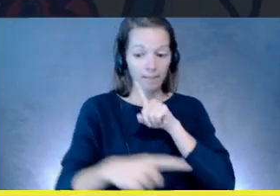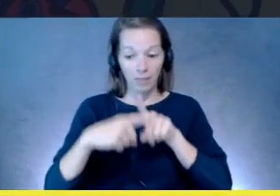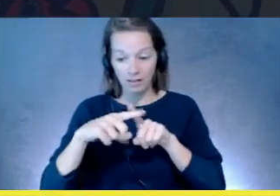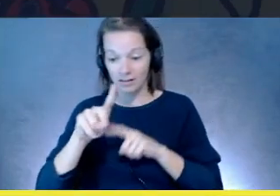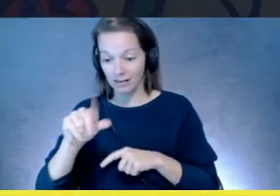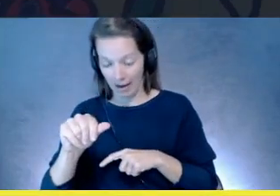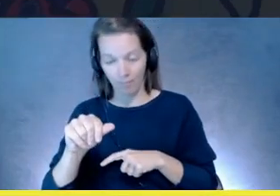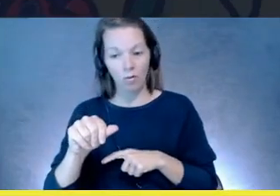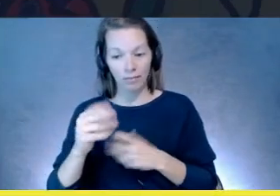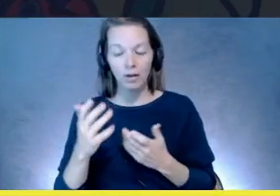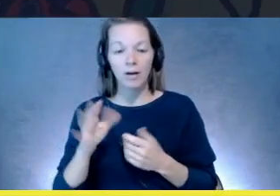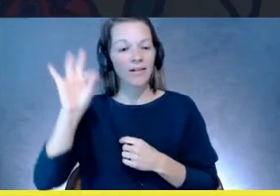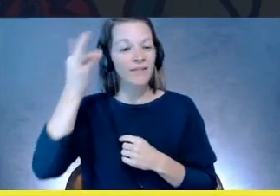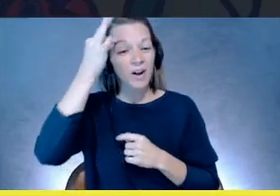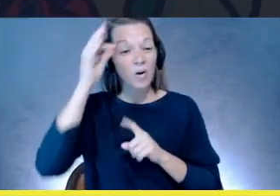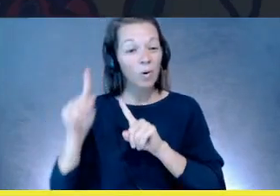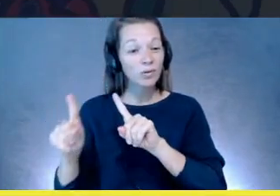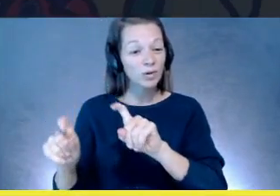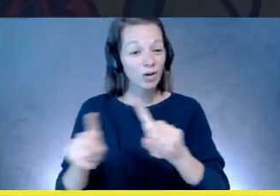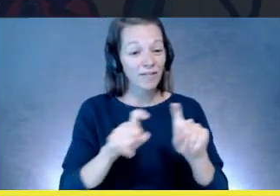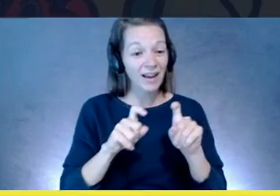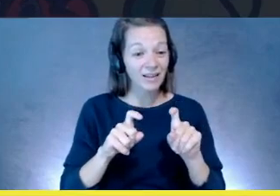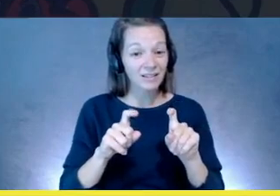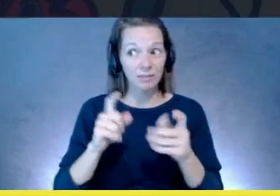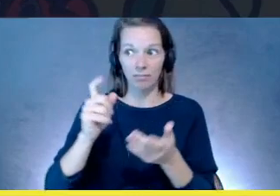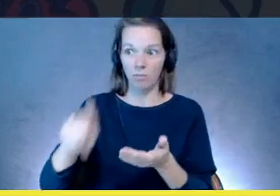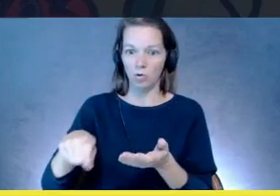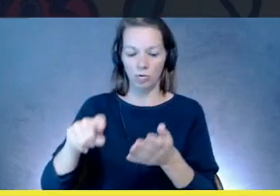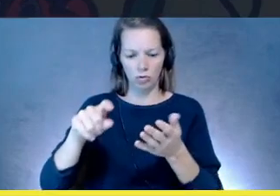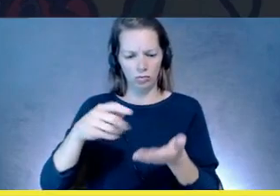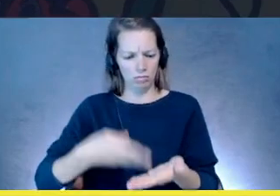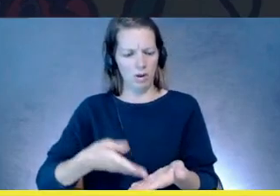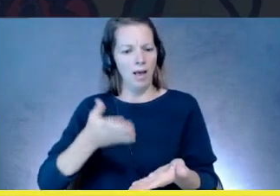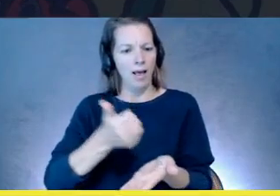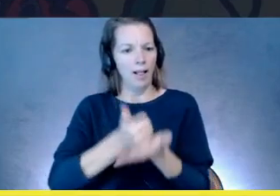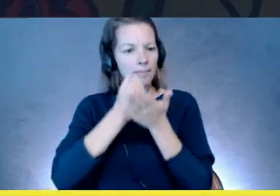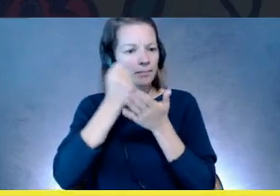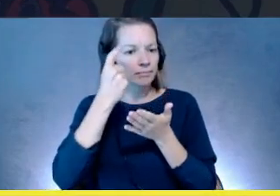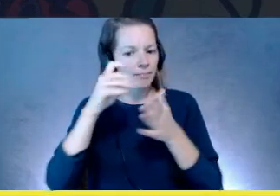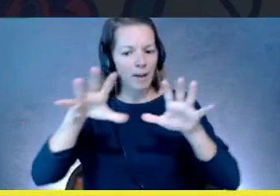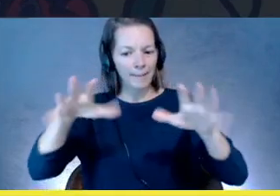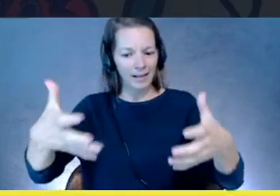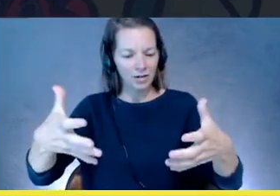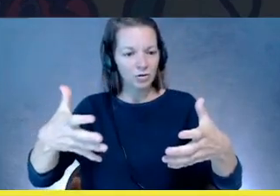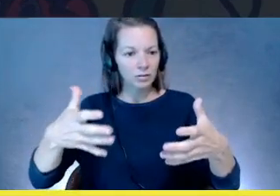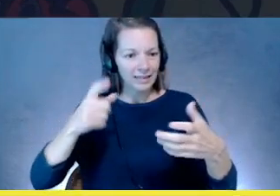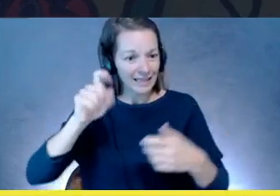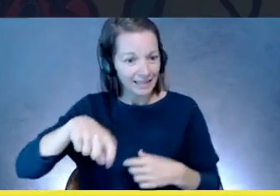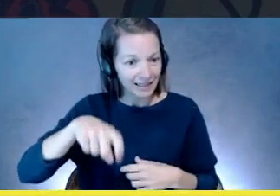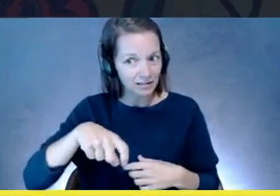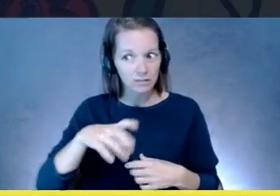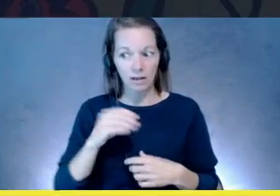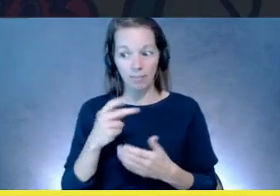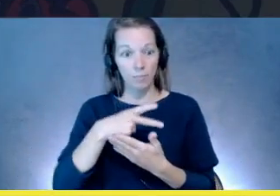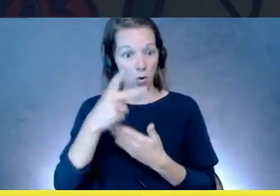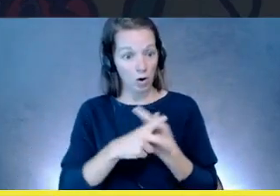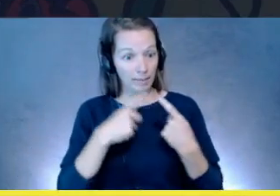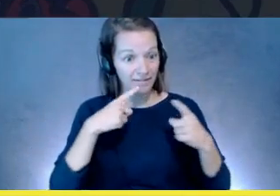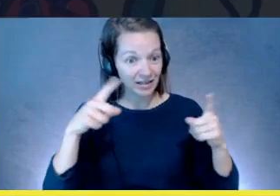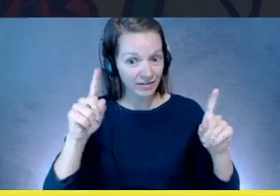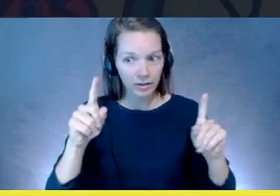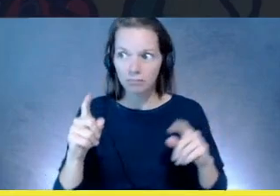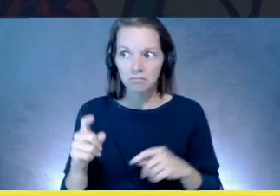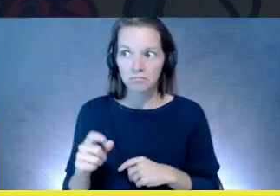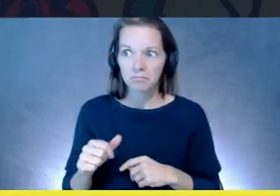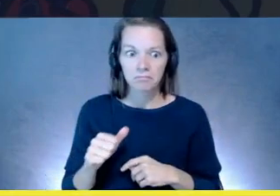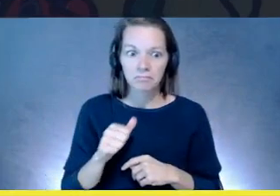surveys are supposed to help us understand population needs and effectiveness of programs. It's not acceptable to collect data that